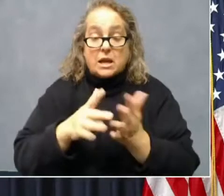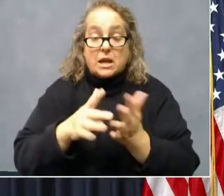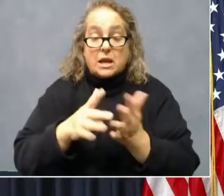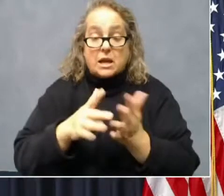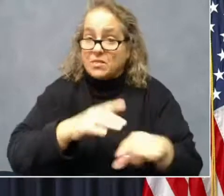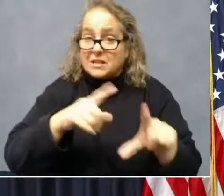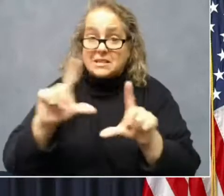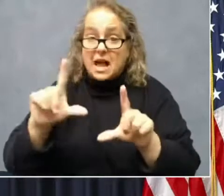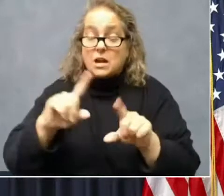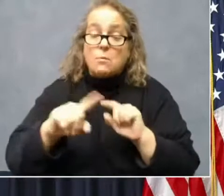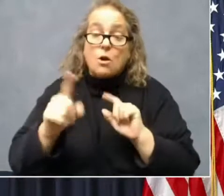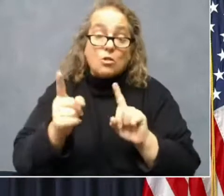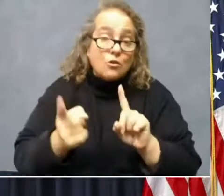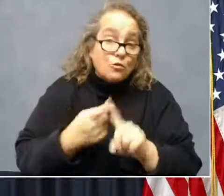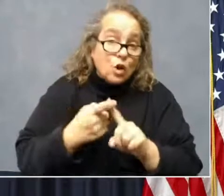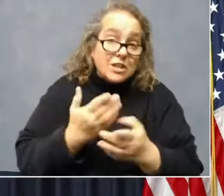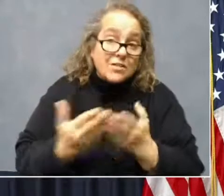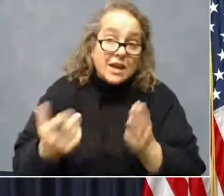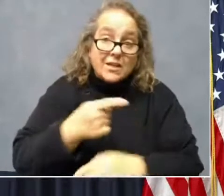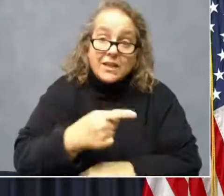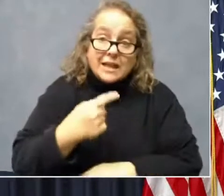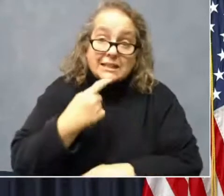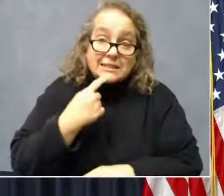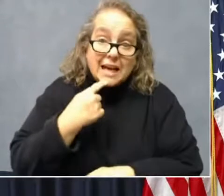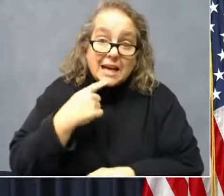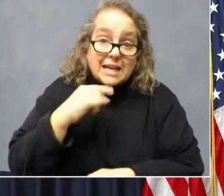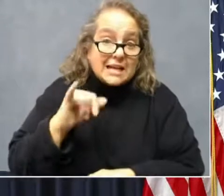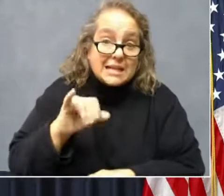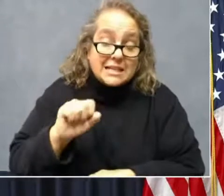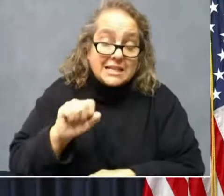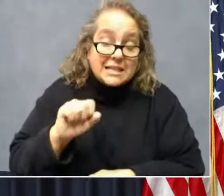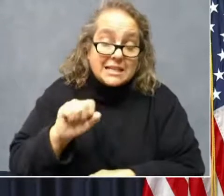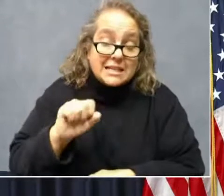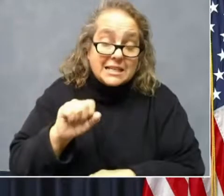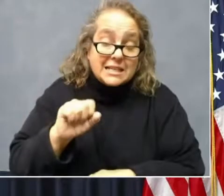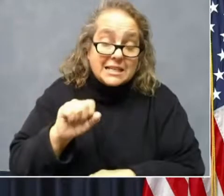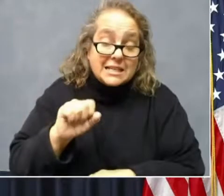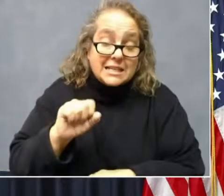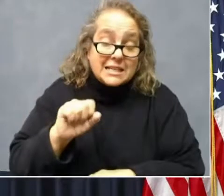sitting on, they say, is the court previously talked